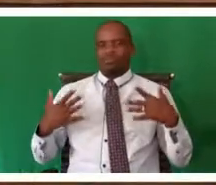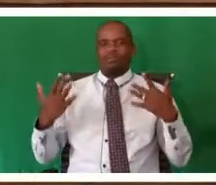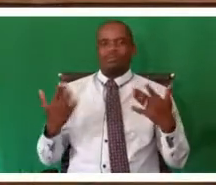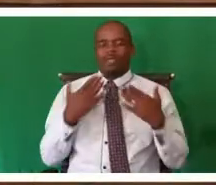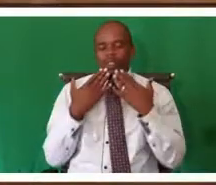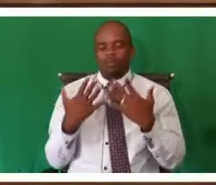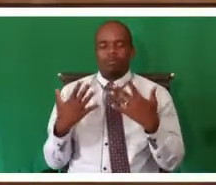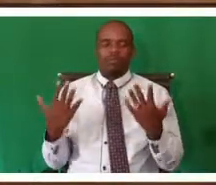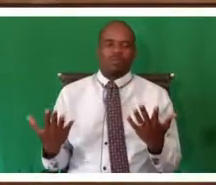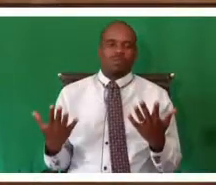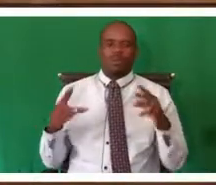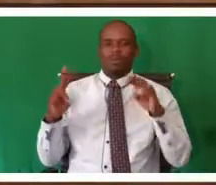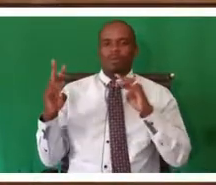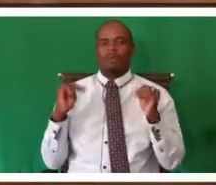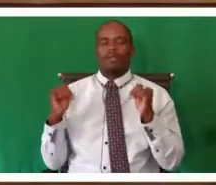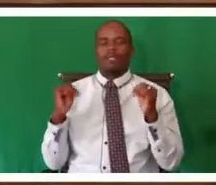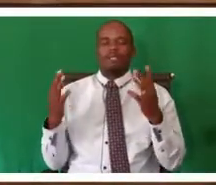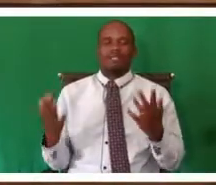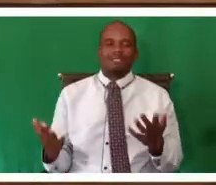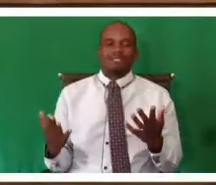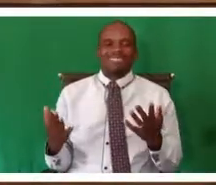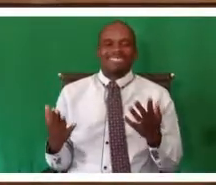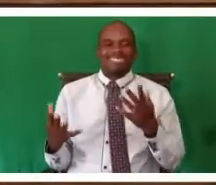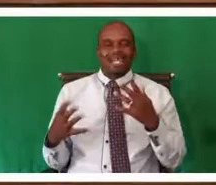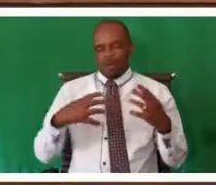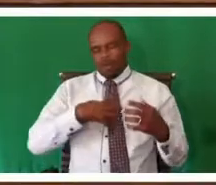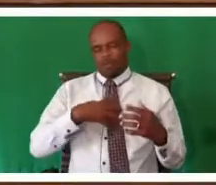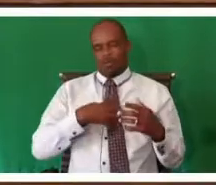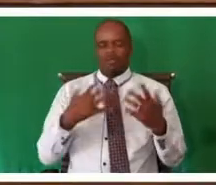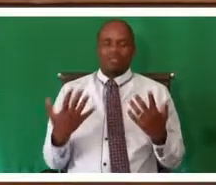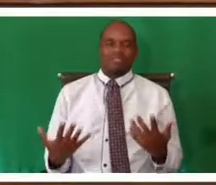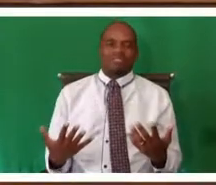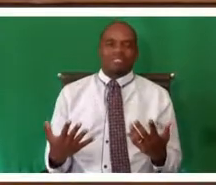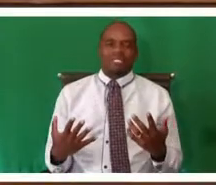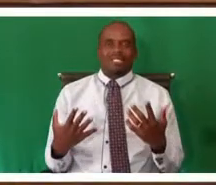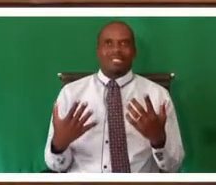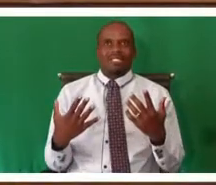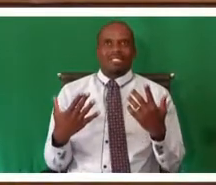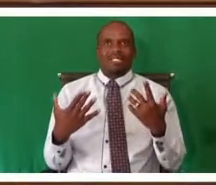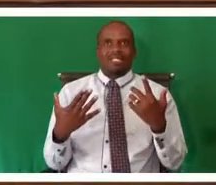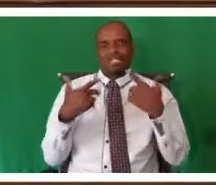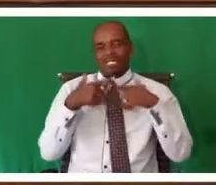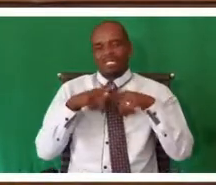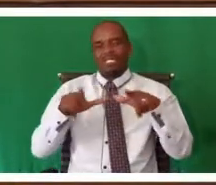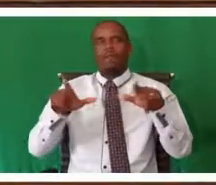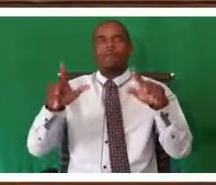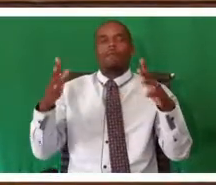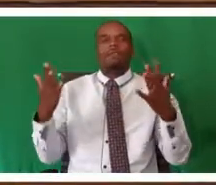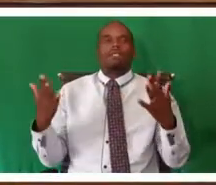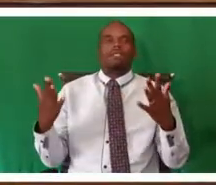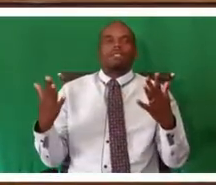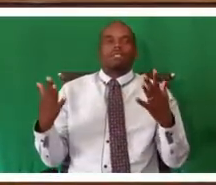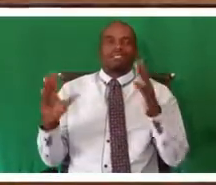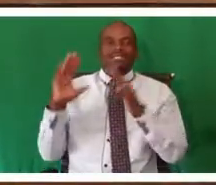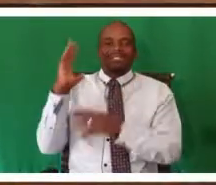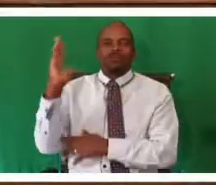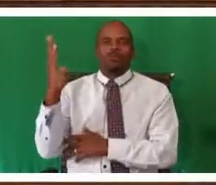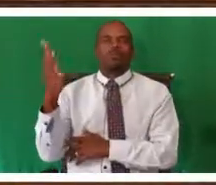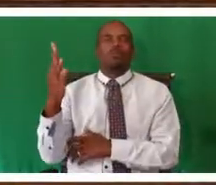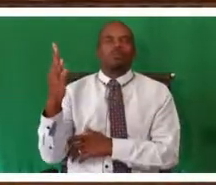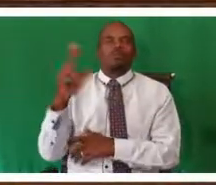it, and we are confident that the message that was delivered by our Premier has